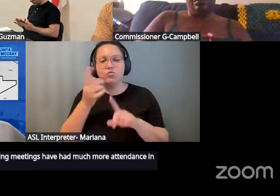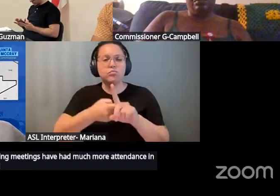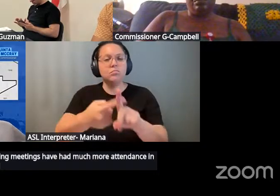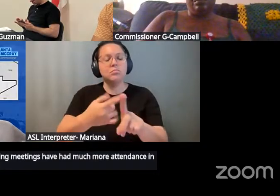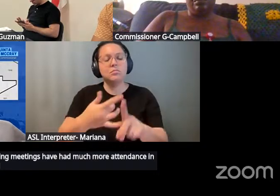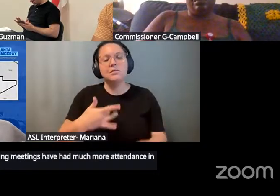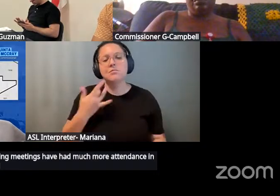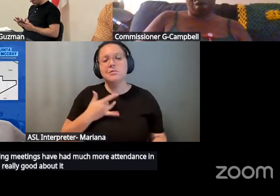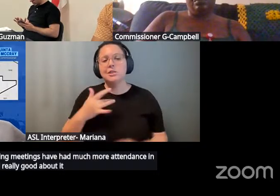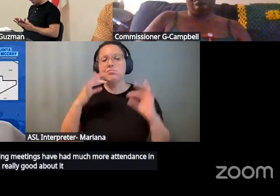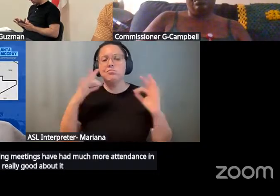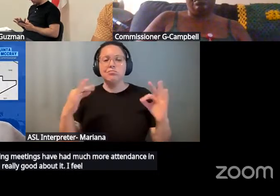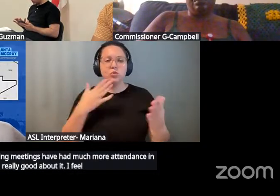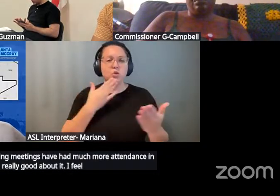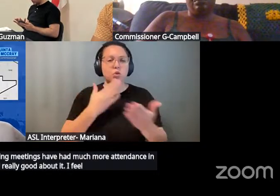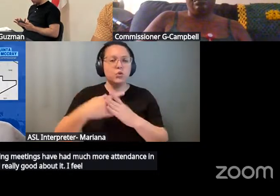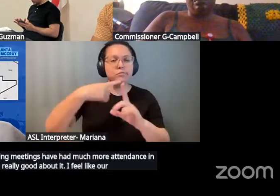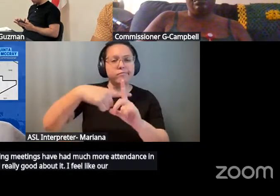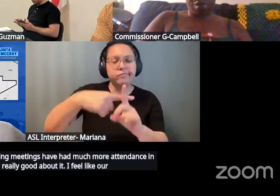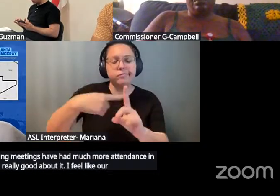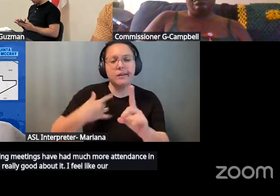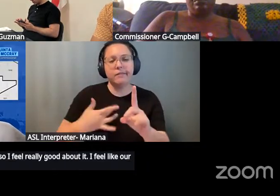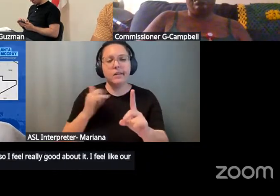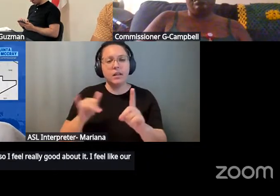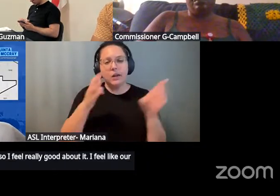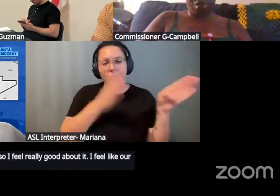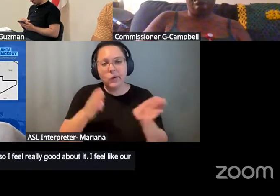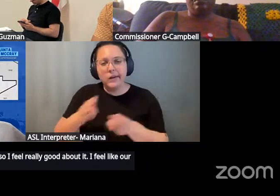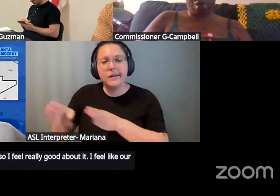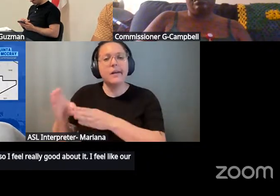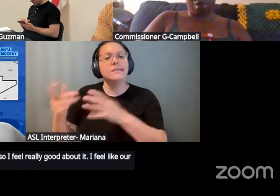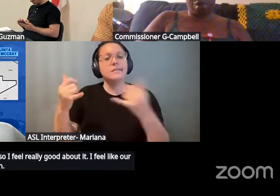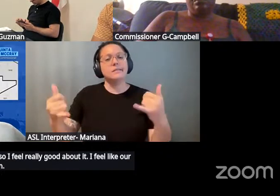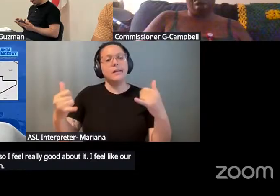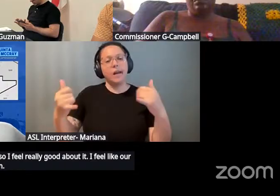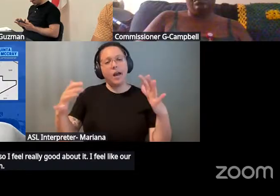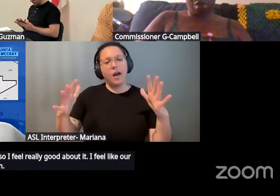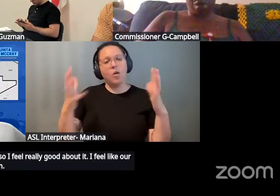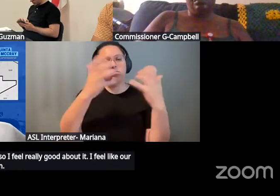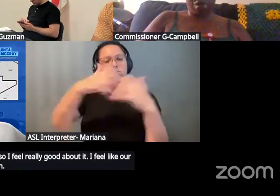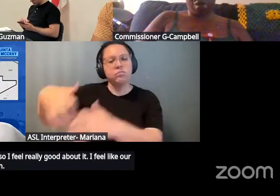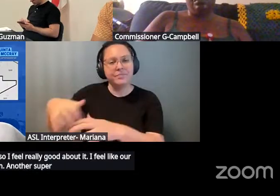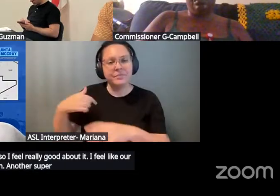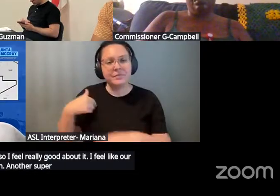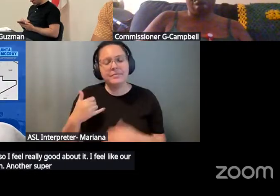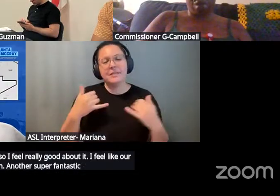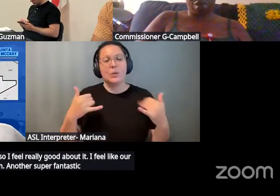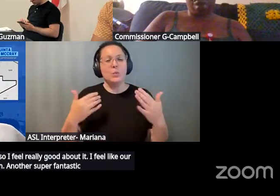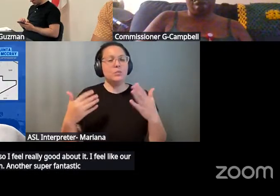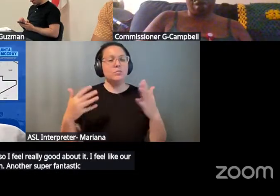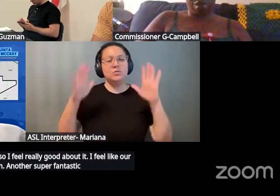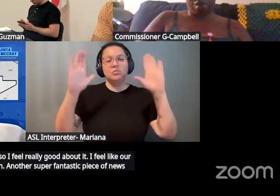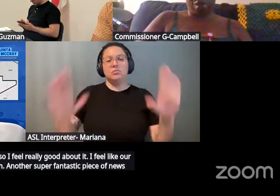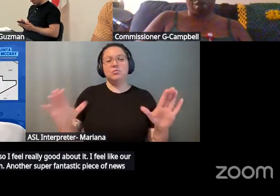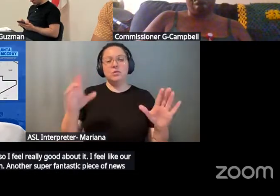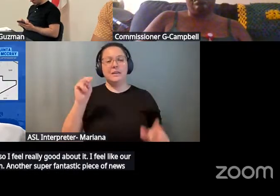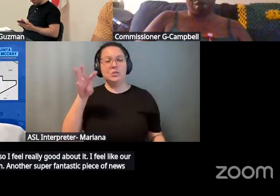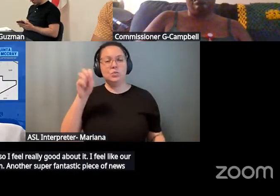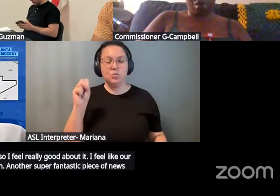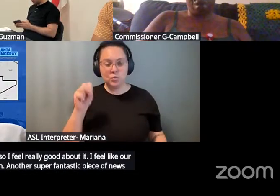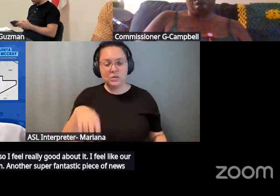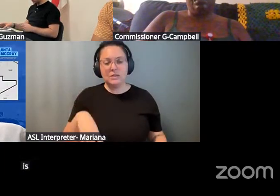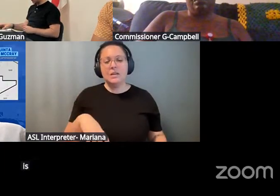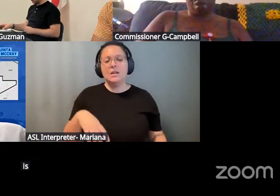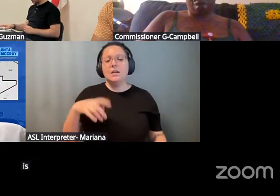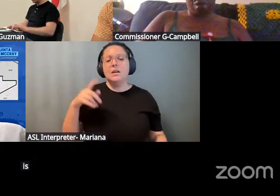about it. I feel like our organizing has really set in. Another super fantastic piece of news is that